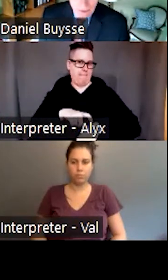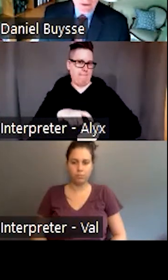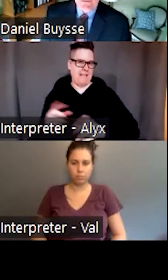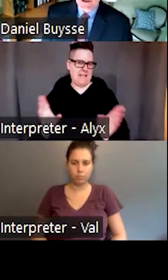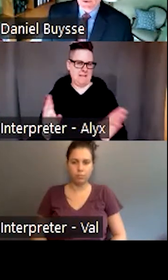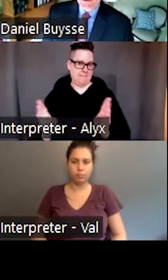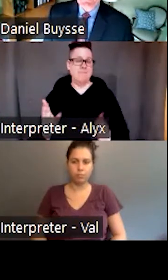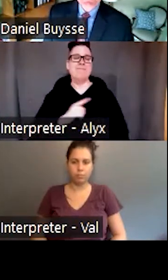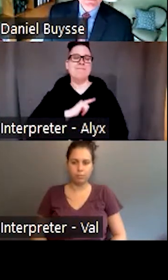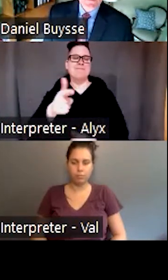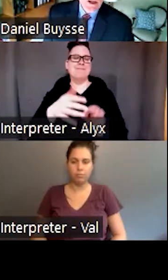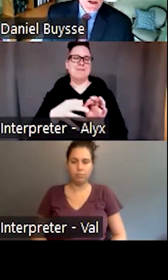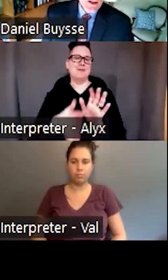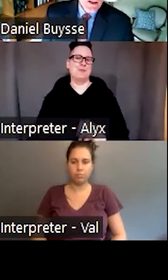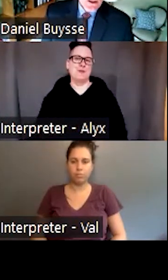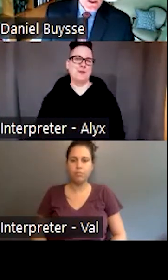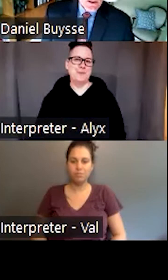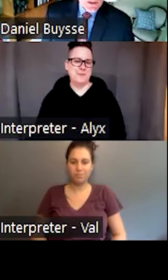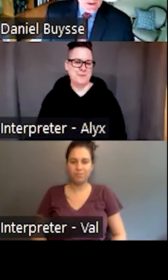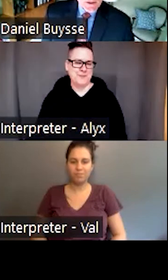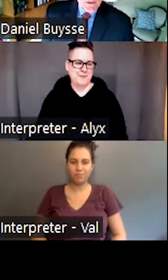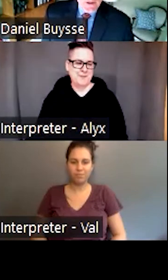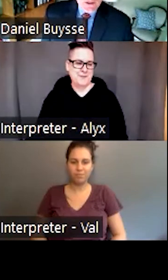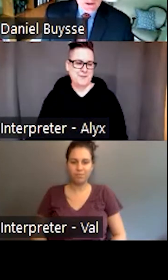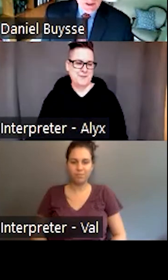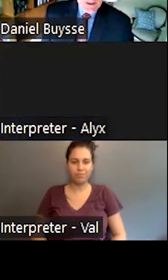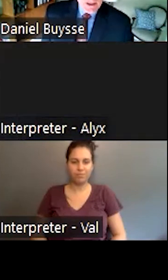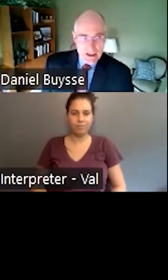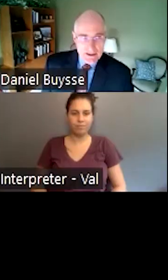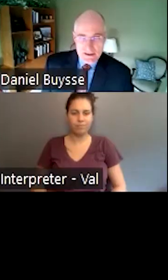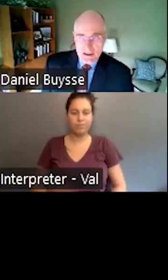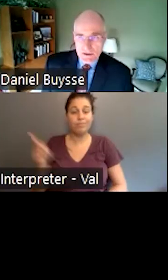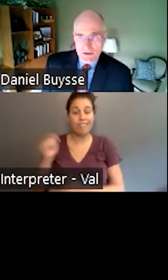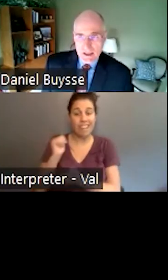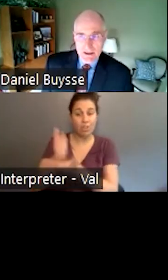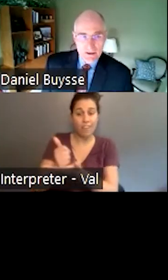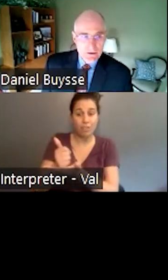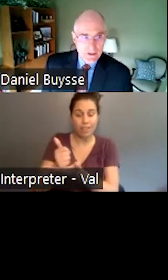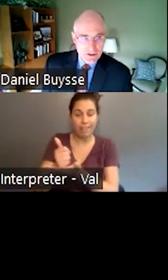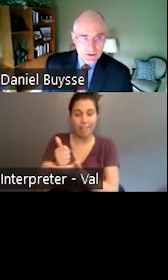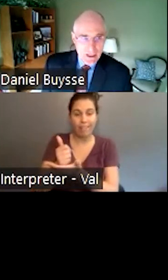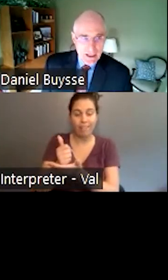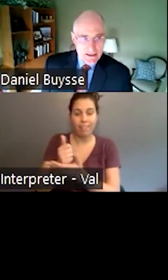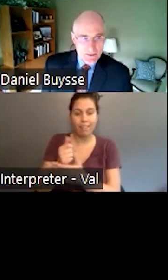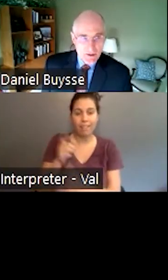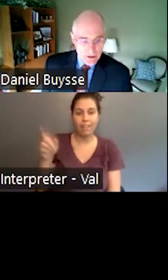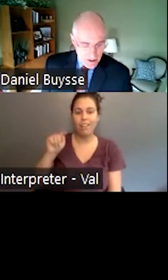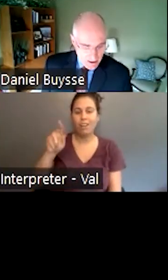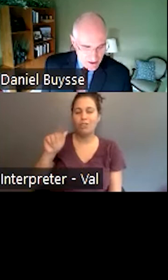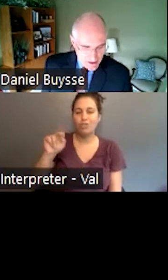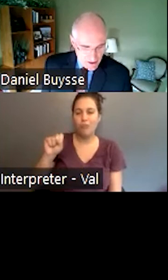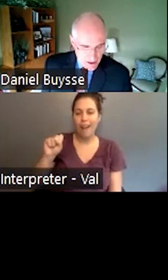sleep health framework. So this intervention, the transdiagnostic sleep and circadian intervention, has